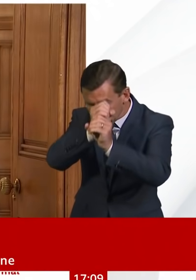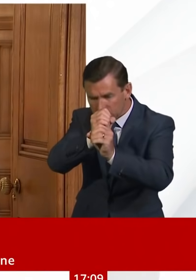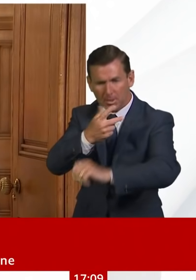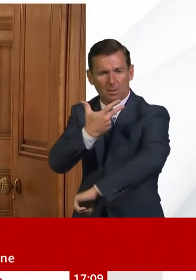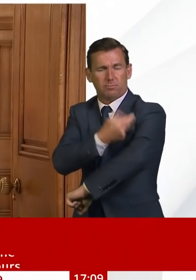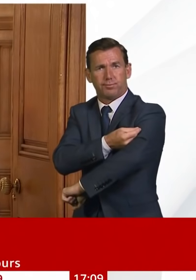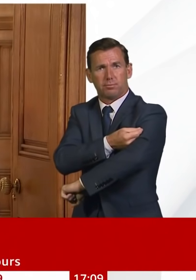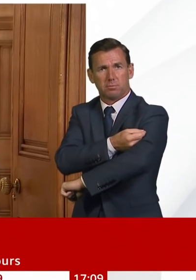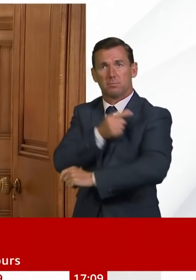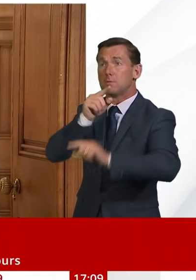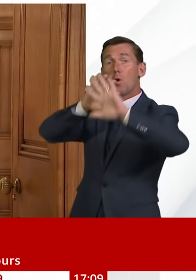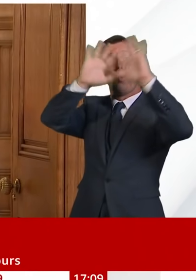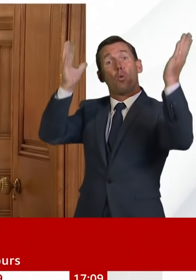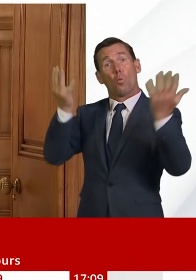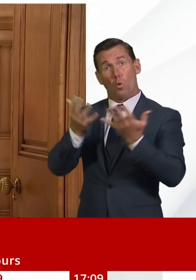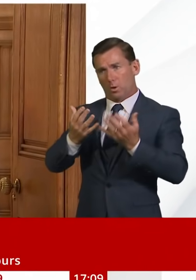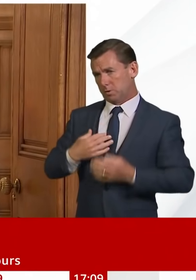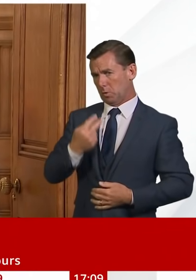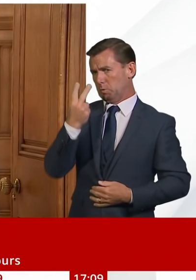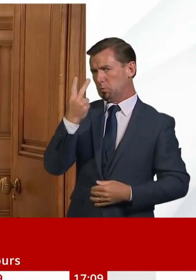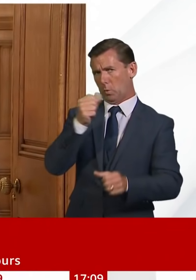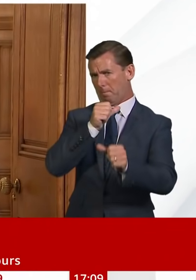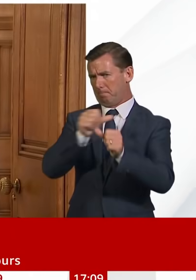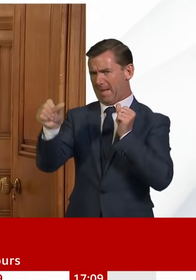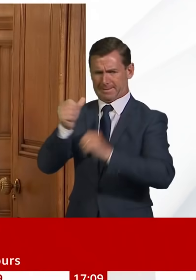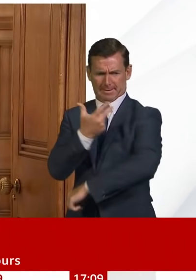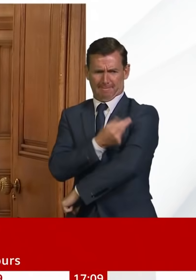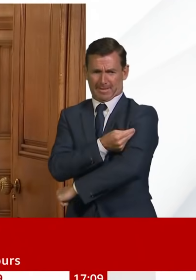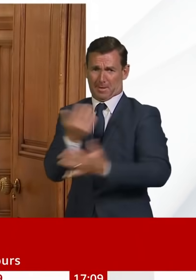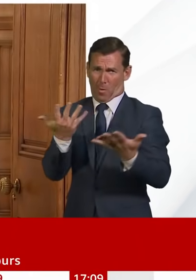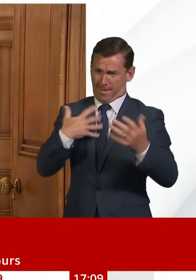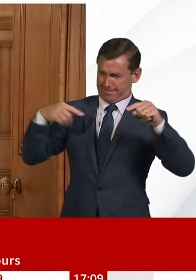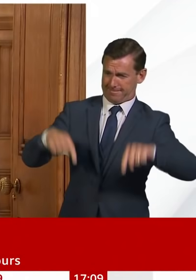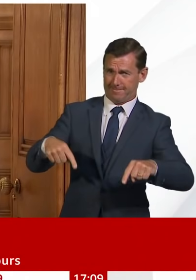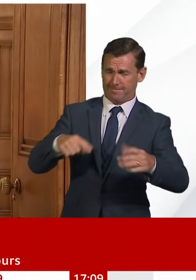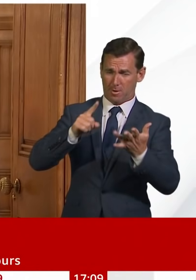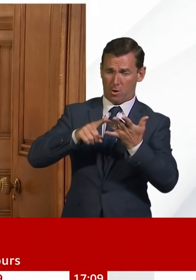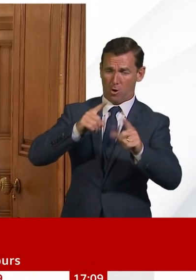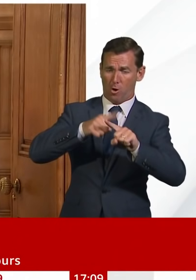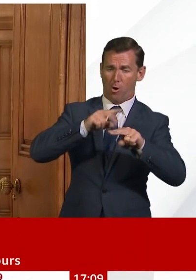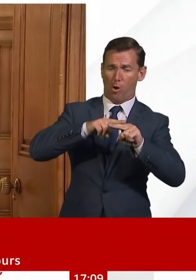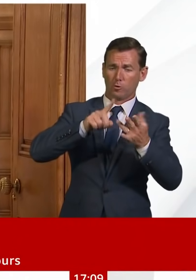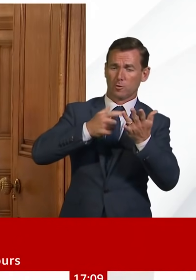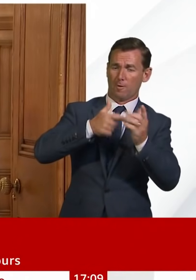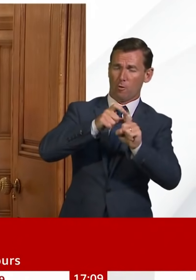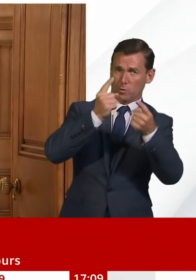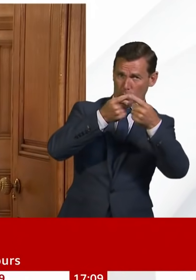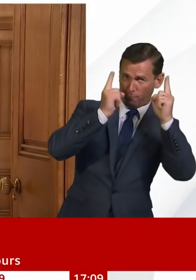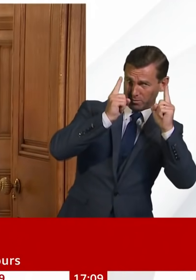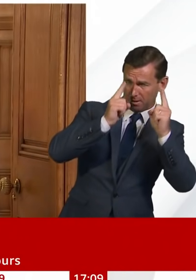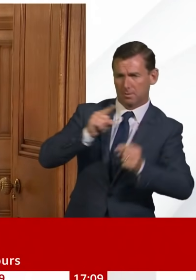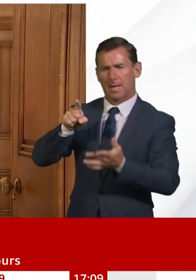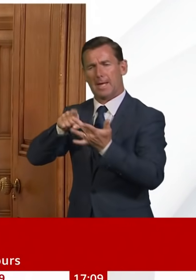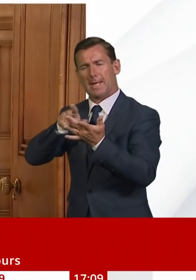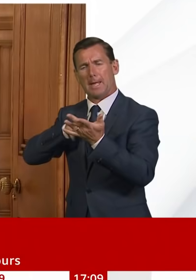2 of the leading vaccine developments are taking place here at home at Oxford and Imperial. Both of these promising projects